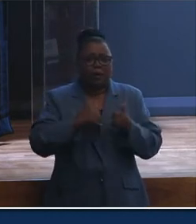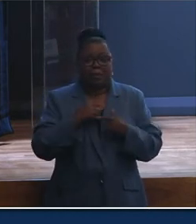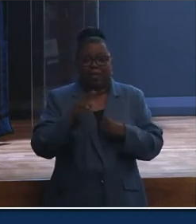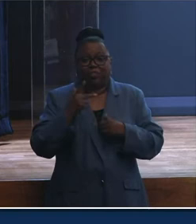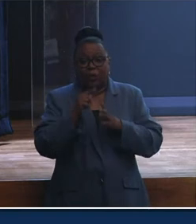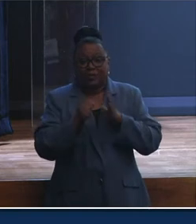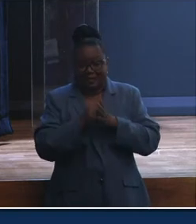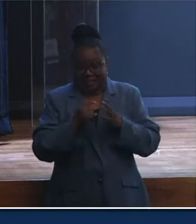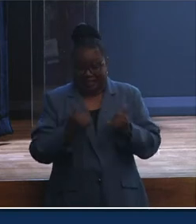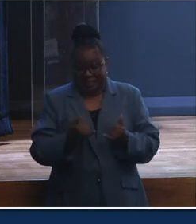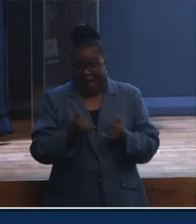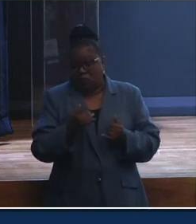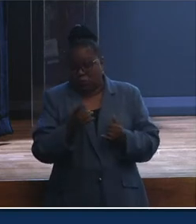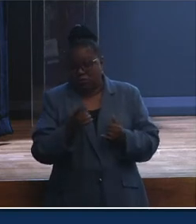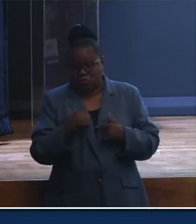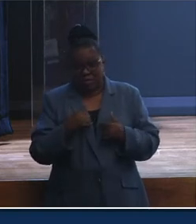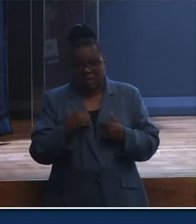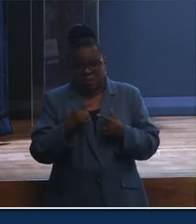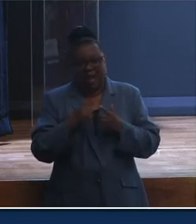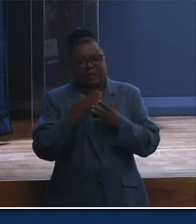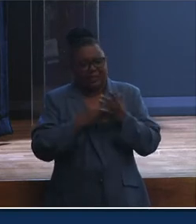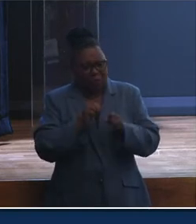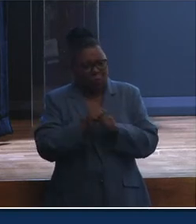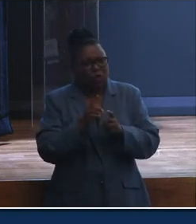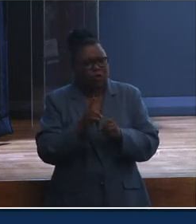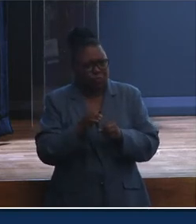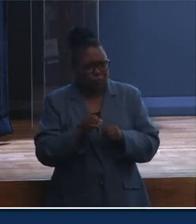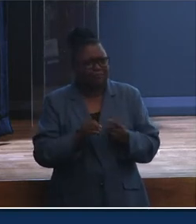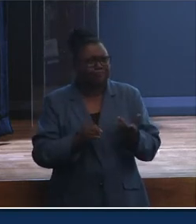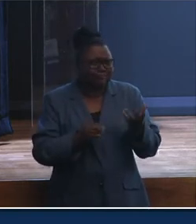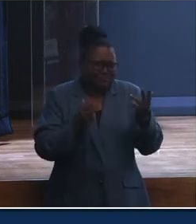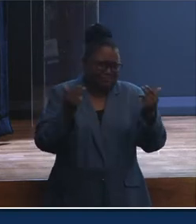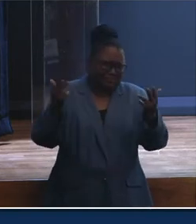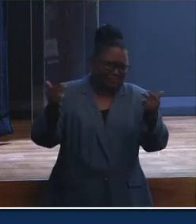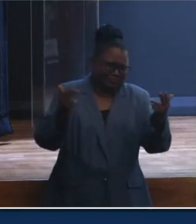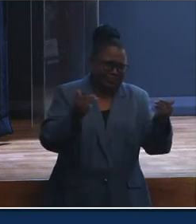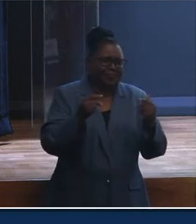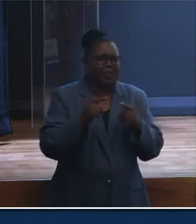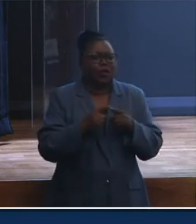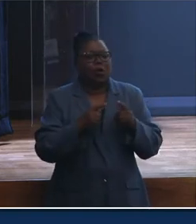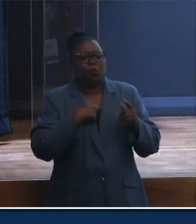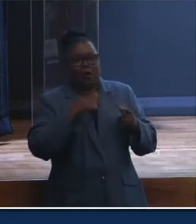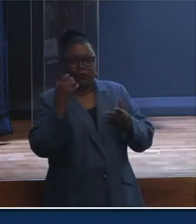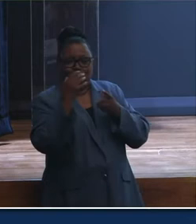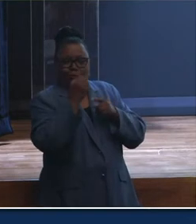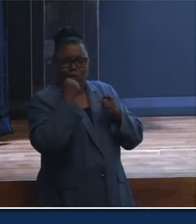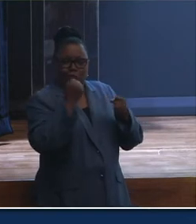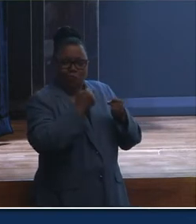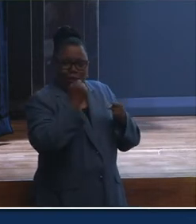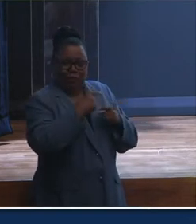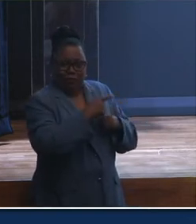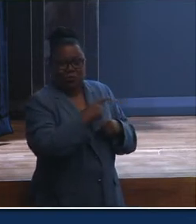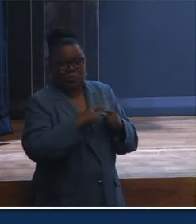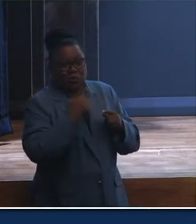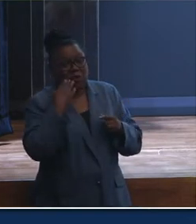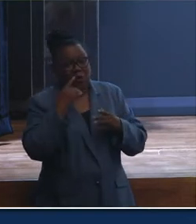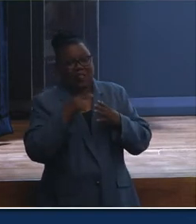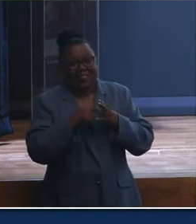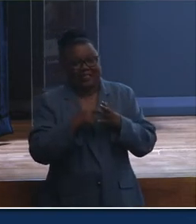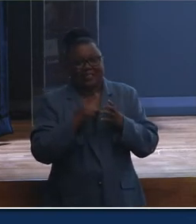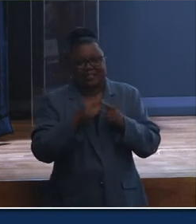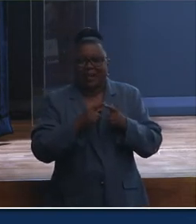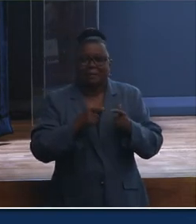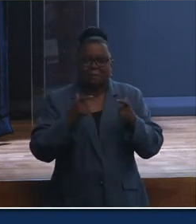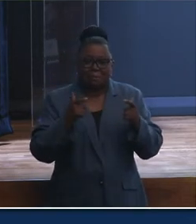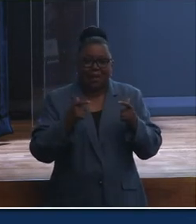third season now, which we have some work to do. Well, we're rooting for you. We're rooting for you because you know this is a